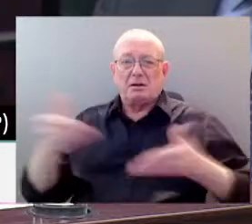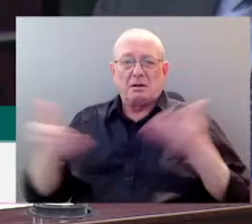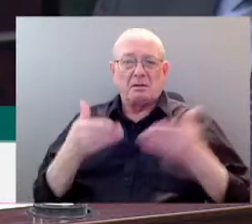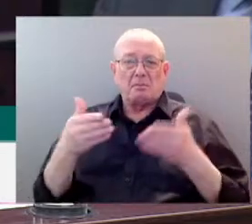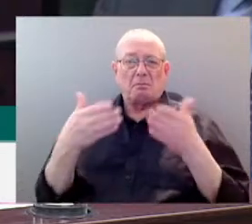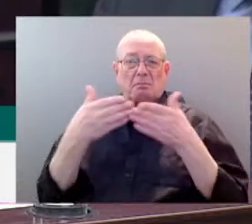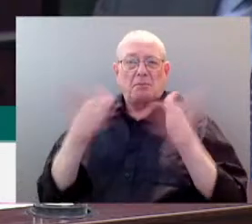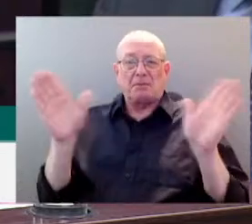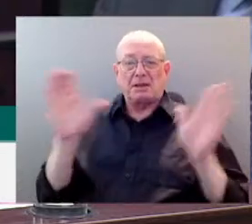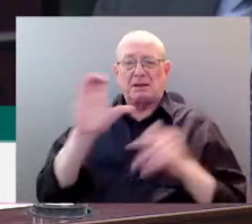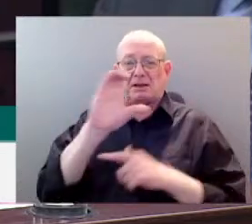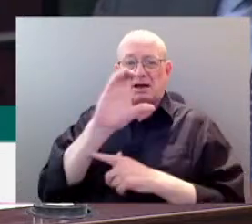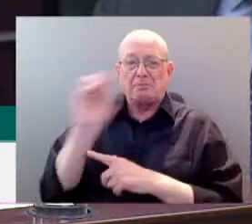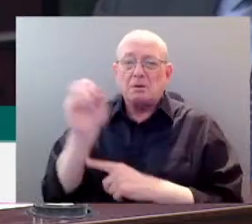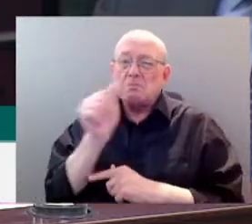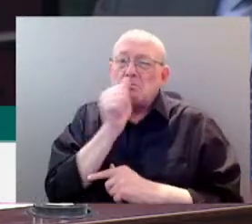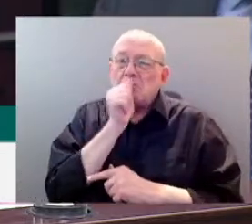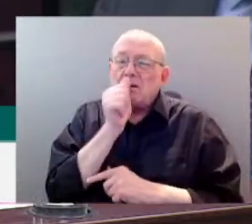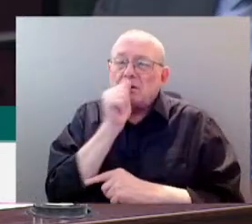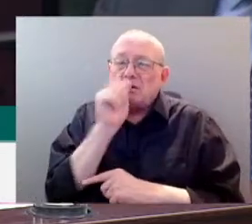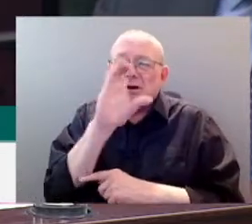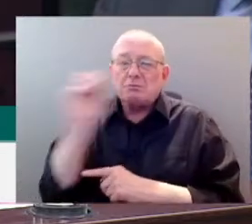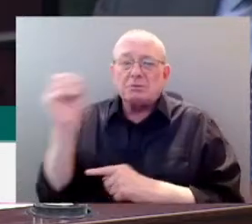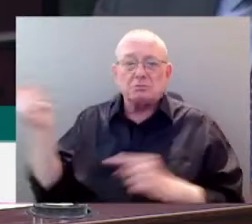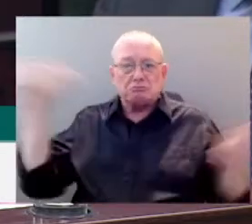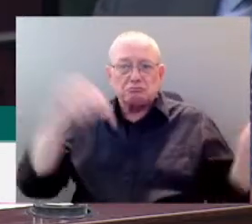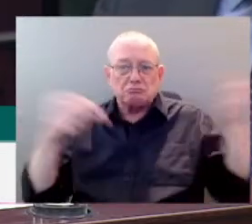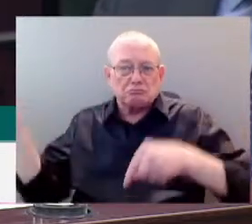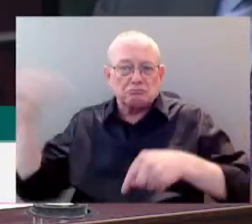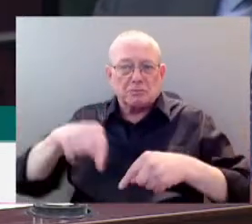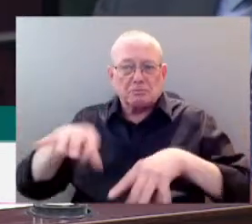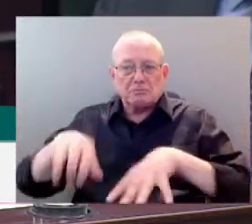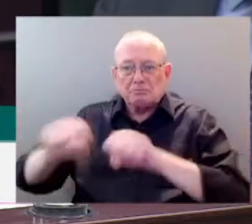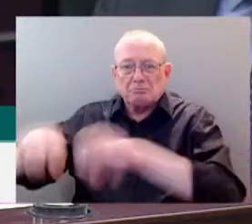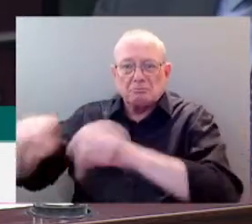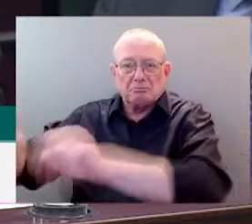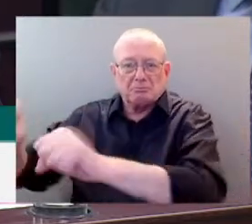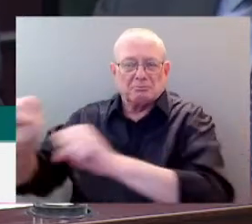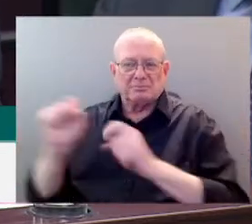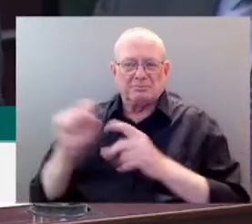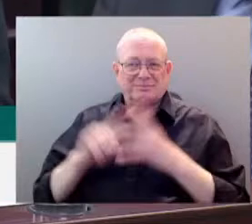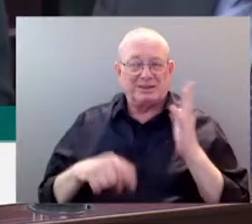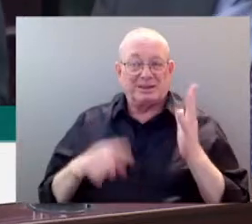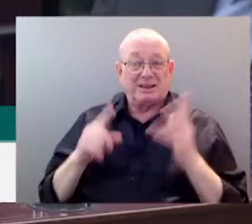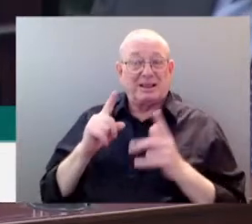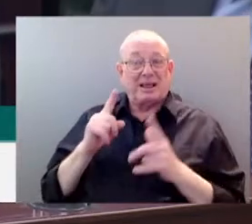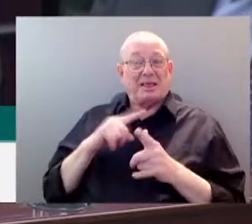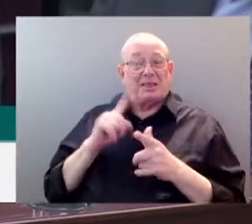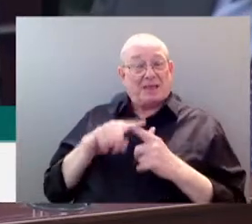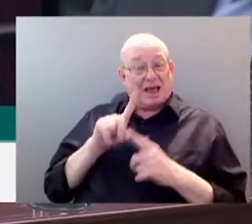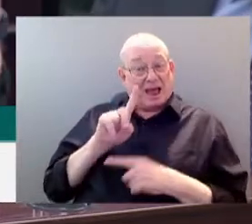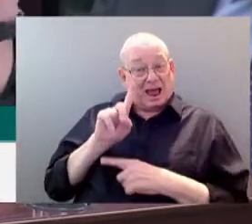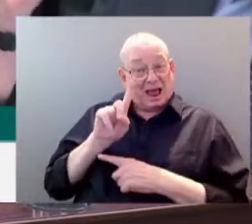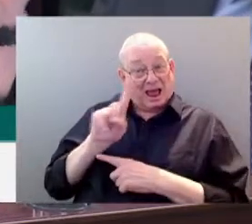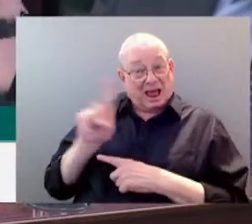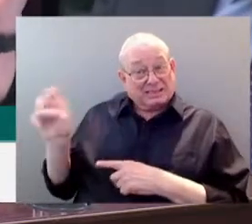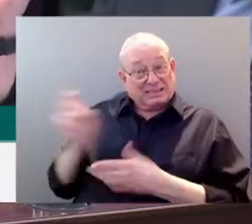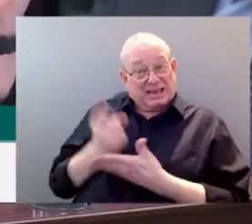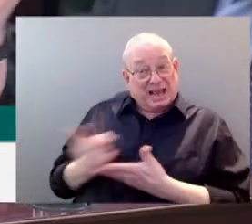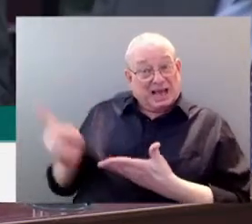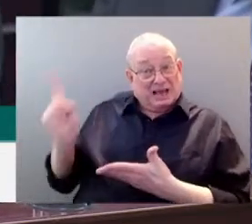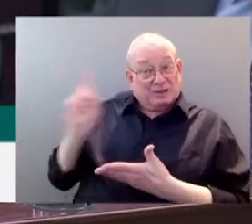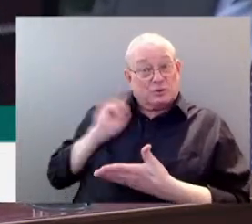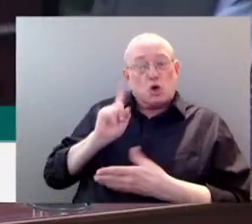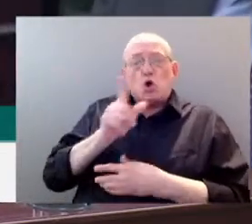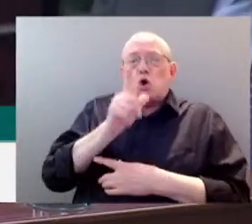media asked the AHS CEO last week who vetted the companies being recommended to these vulnerable albertans she said she didn't know what that